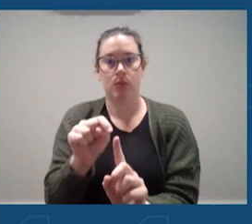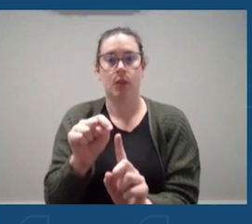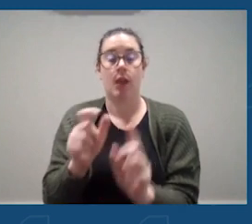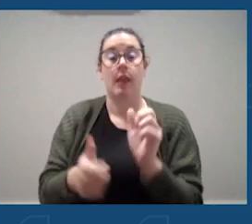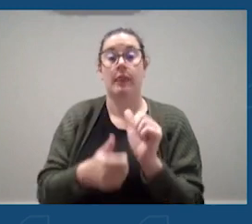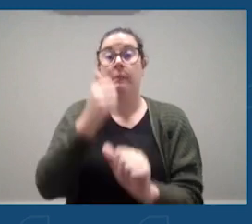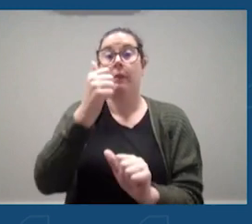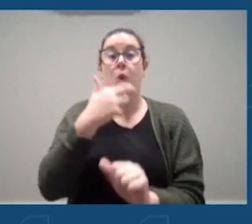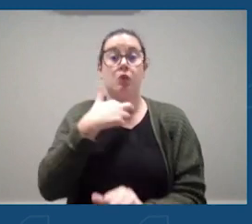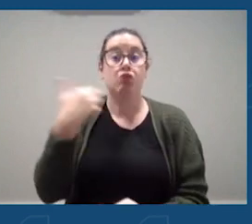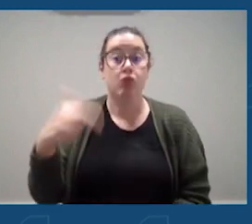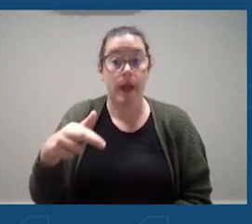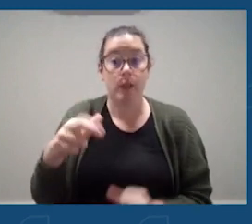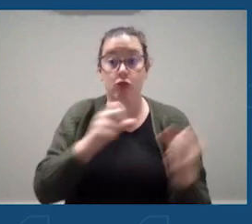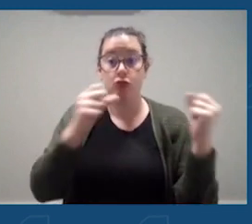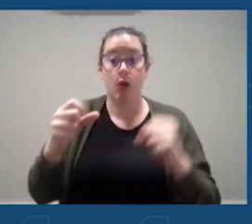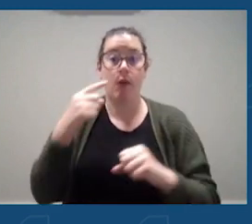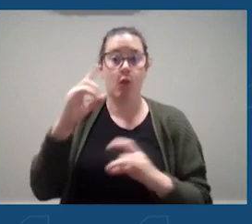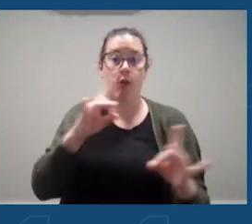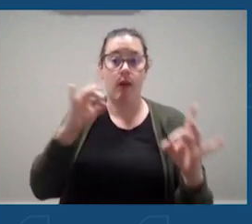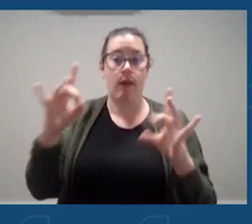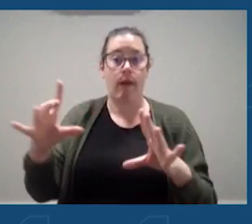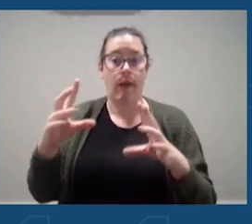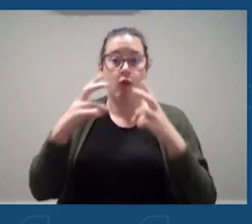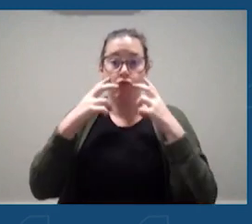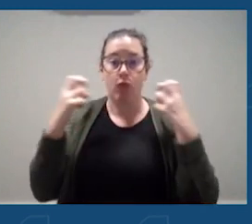crime attacks based on what we've seen already.